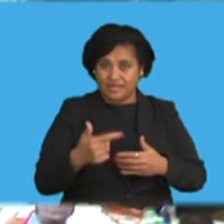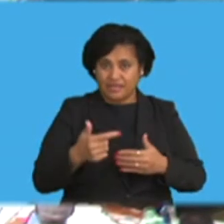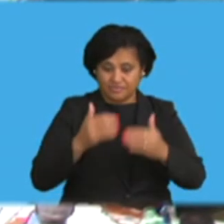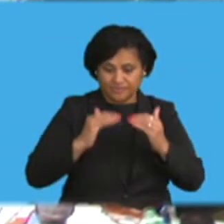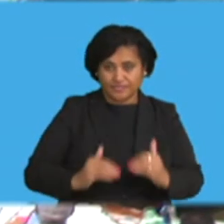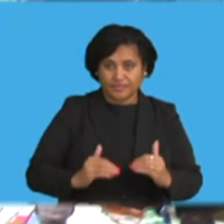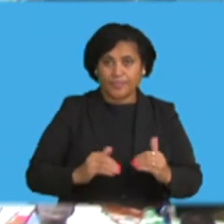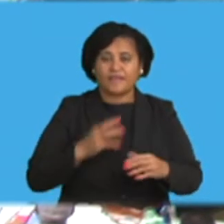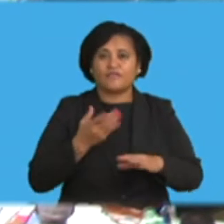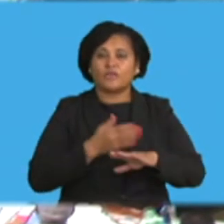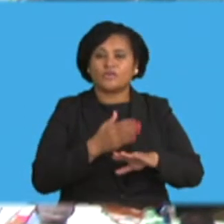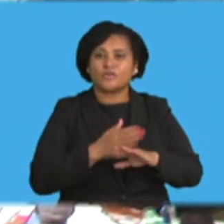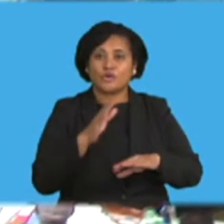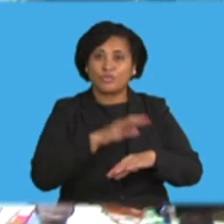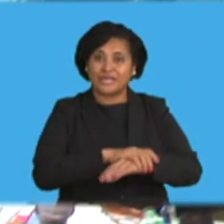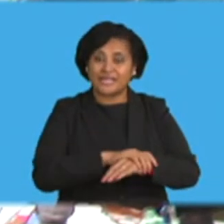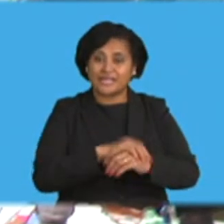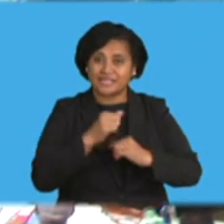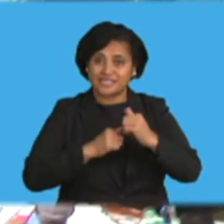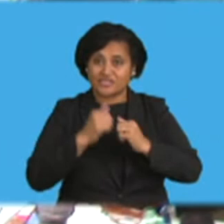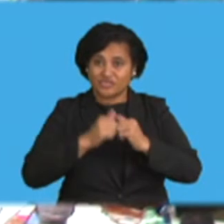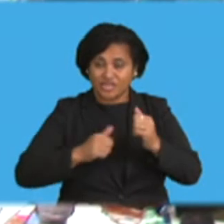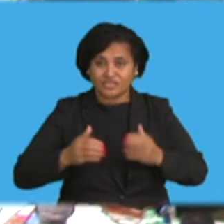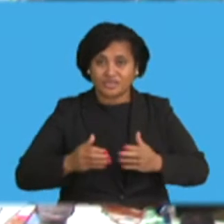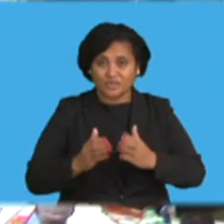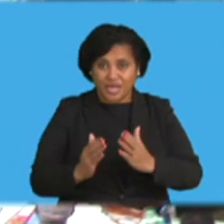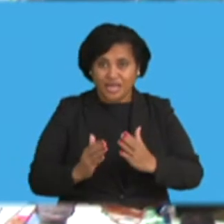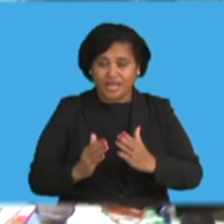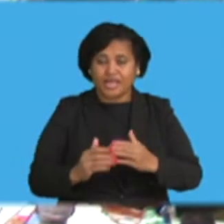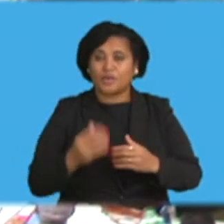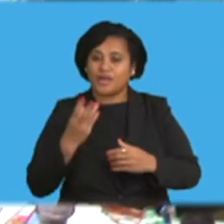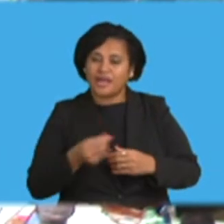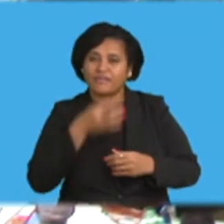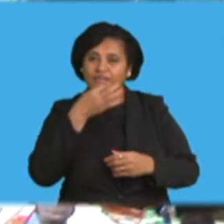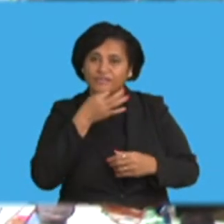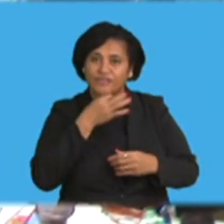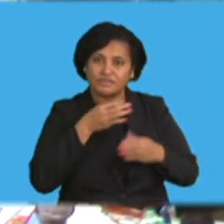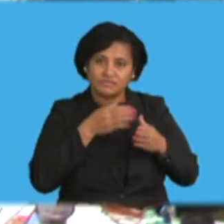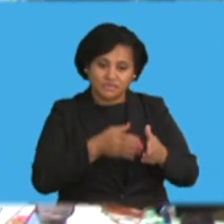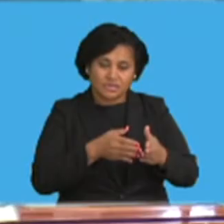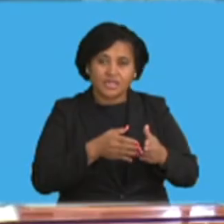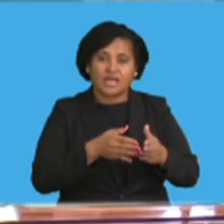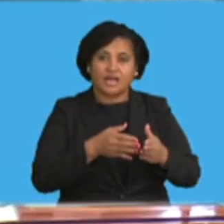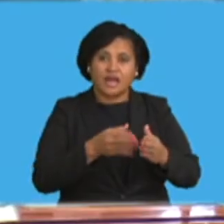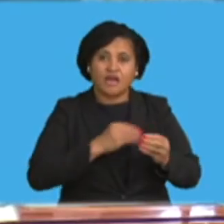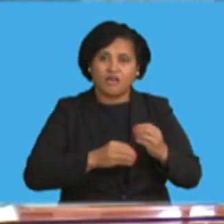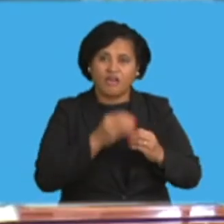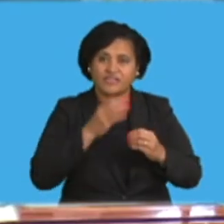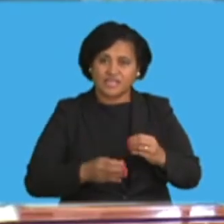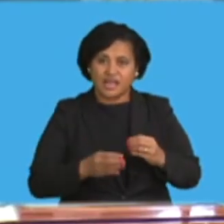new Fiji police structure will equip only a certain number allocations of personnel, where there is no provision for